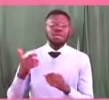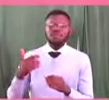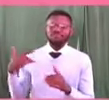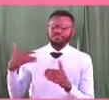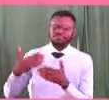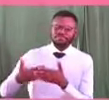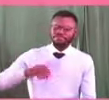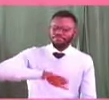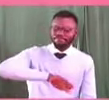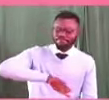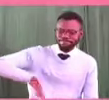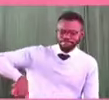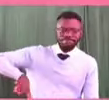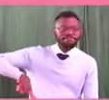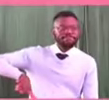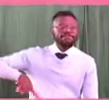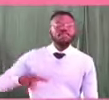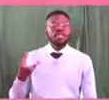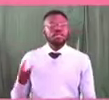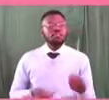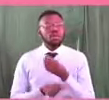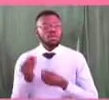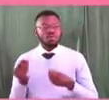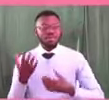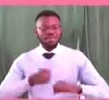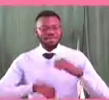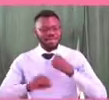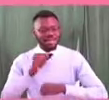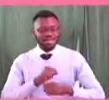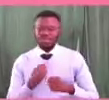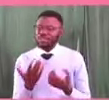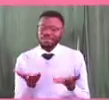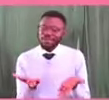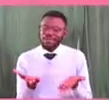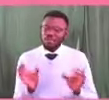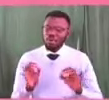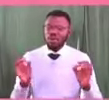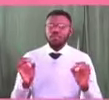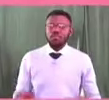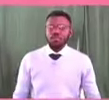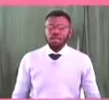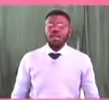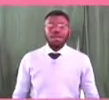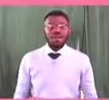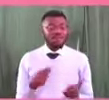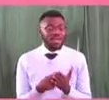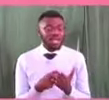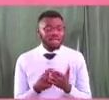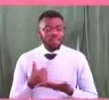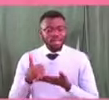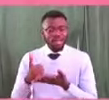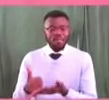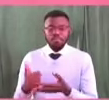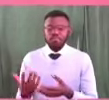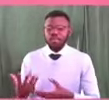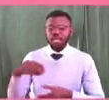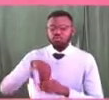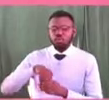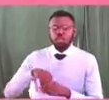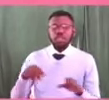from meaningful economic activity. The financial vehicle to deliver this inclusion